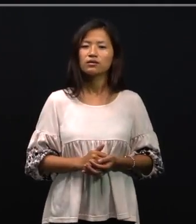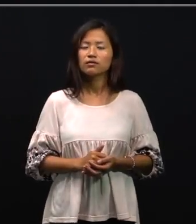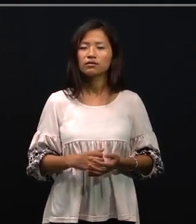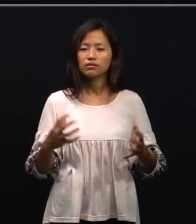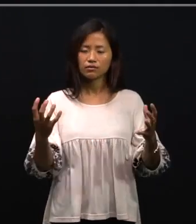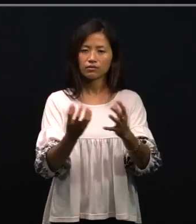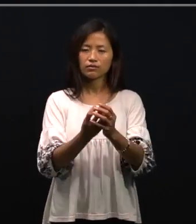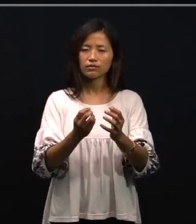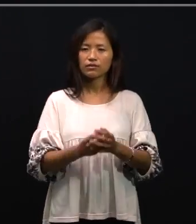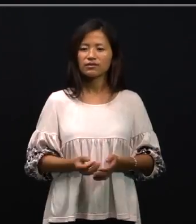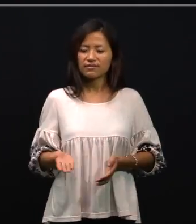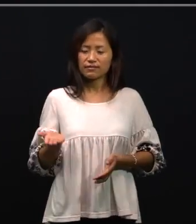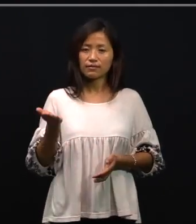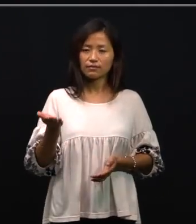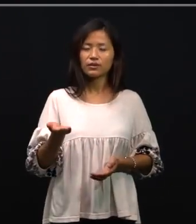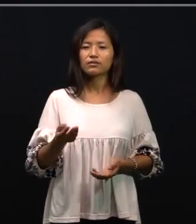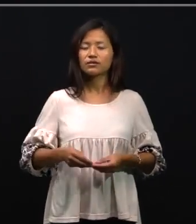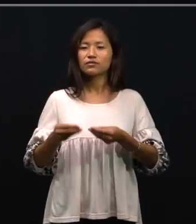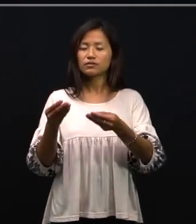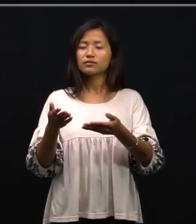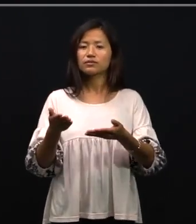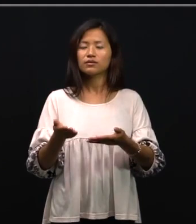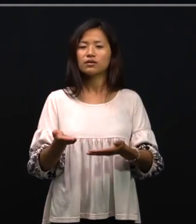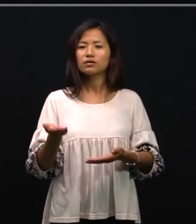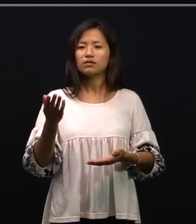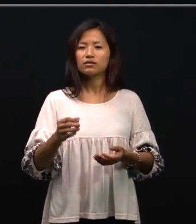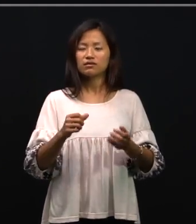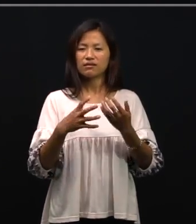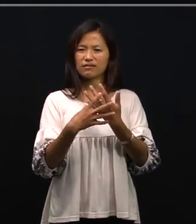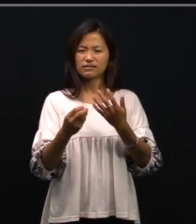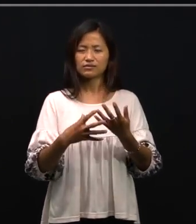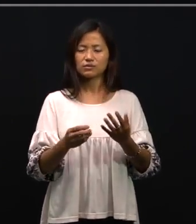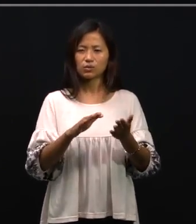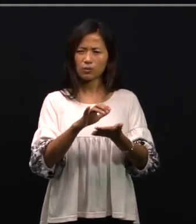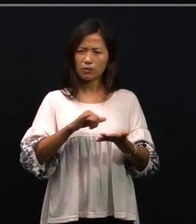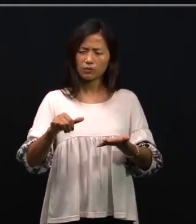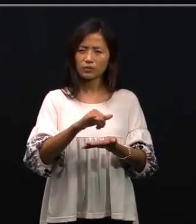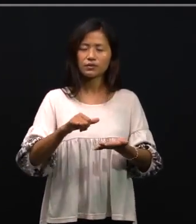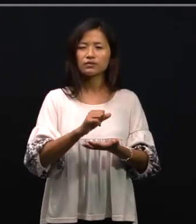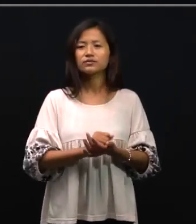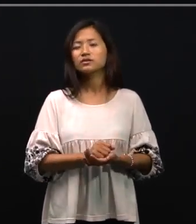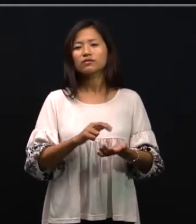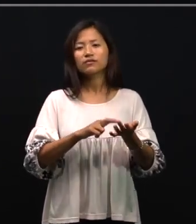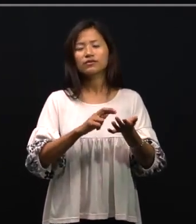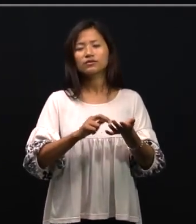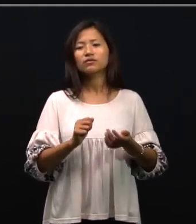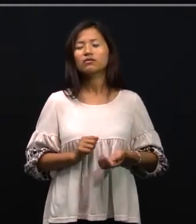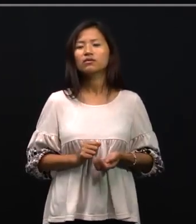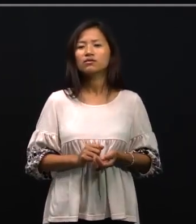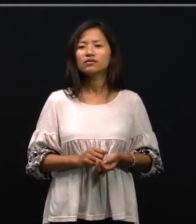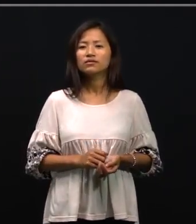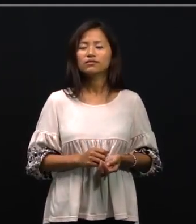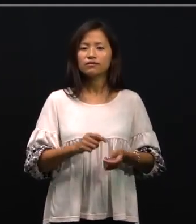They are placed in one category or the other, depending, following either the artificial system of classification or following either the natural system of classification